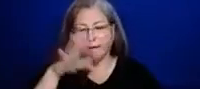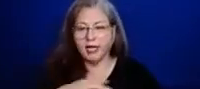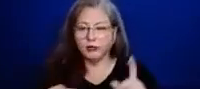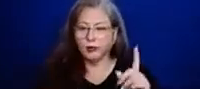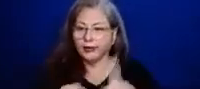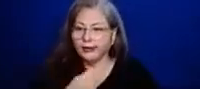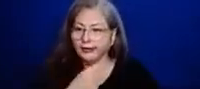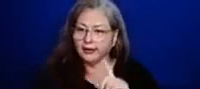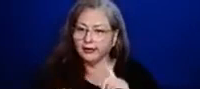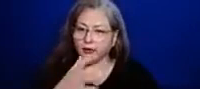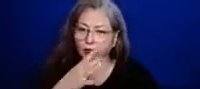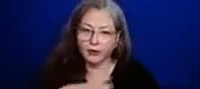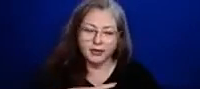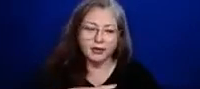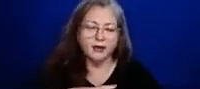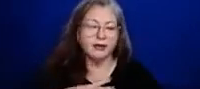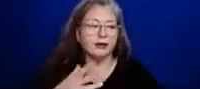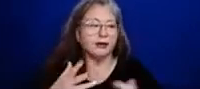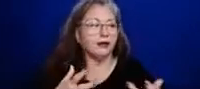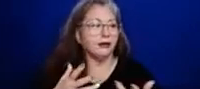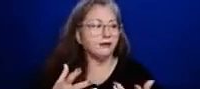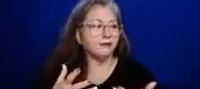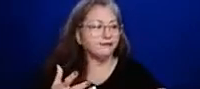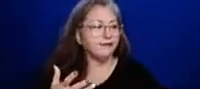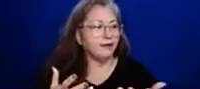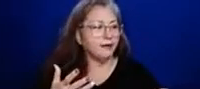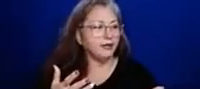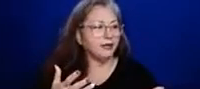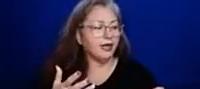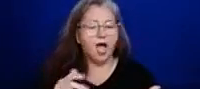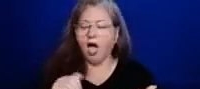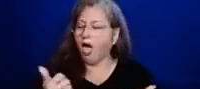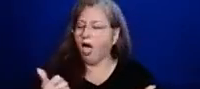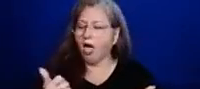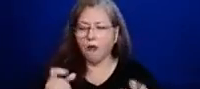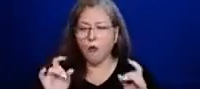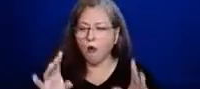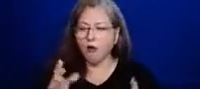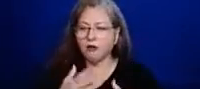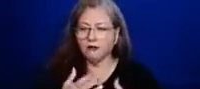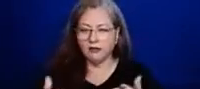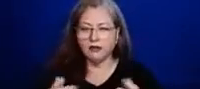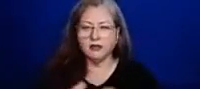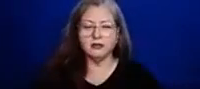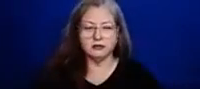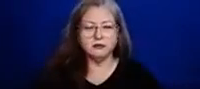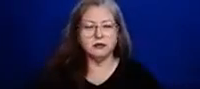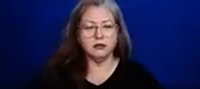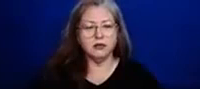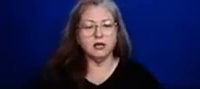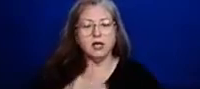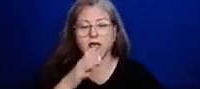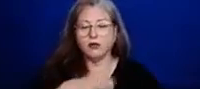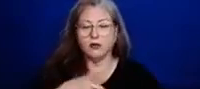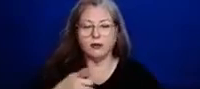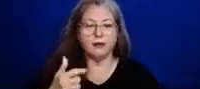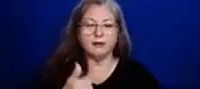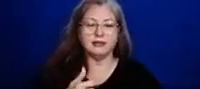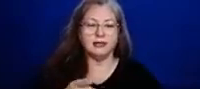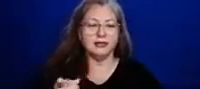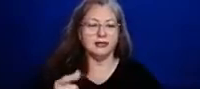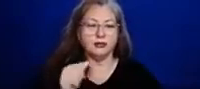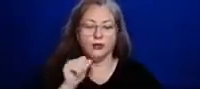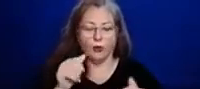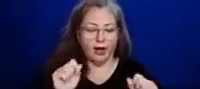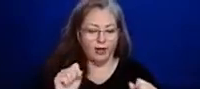men hitting women and, you know, many other awful things, women who don't have the, you